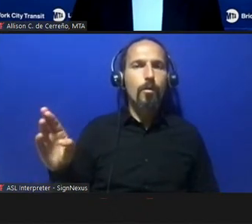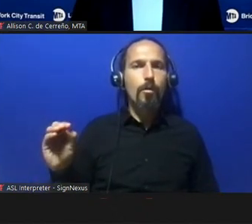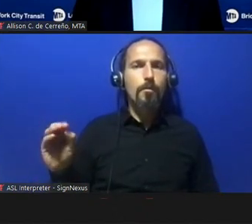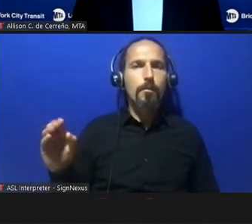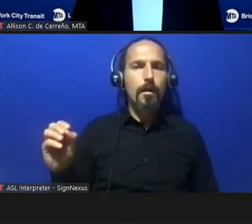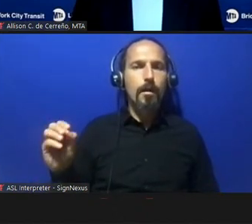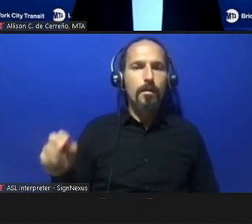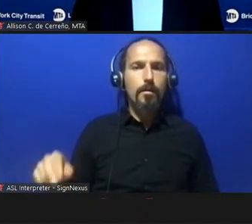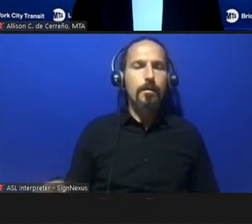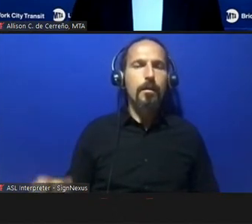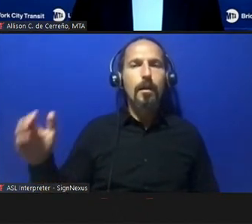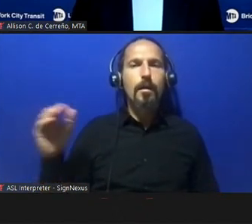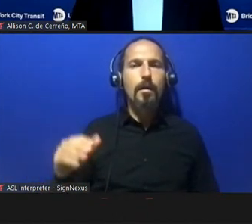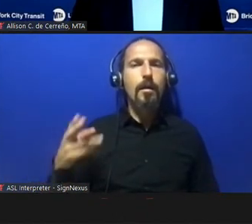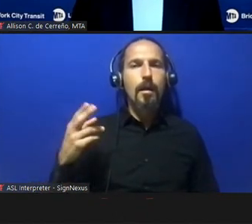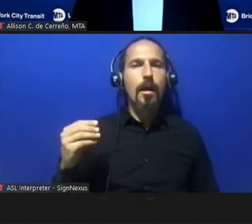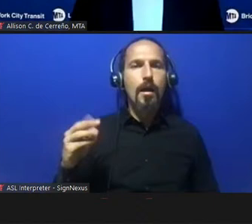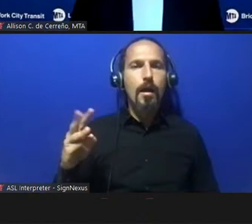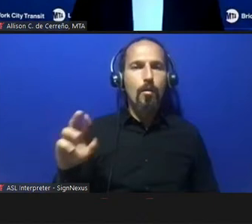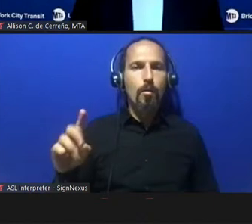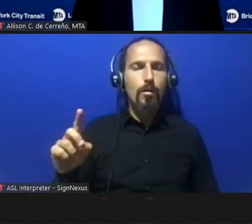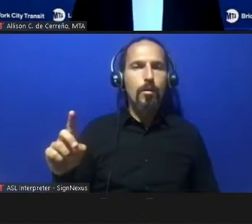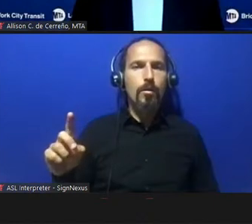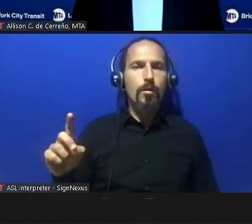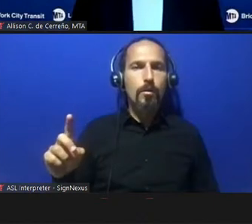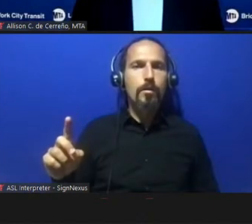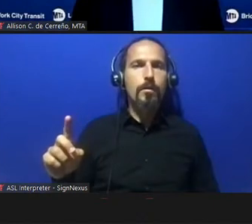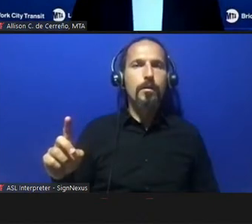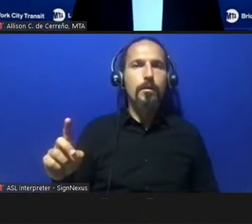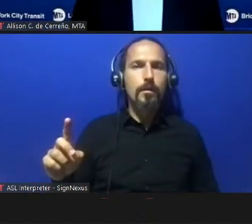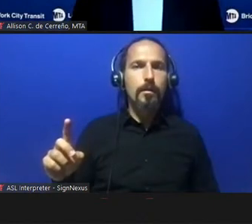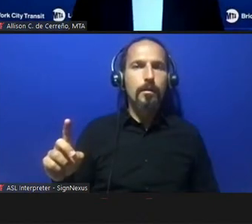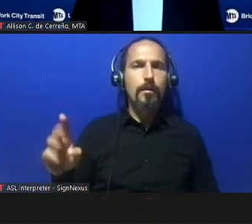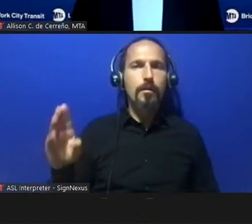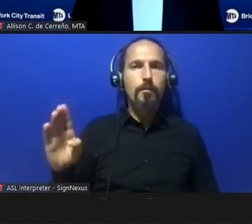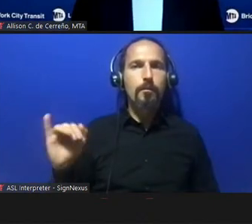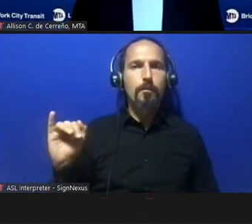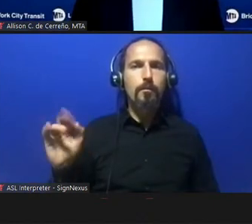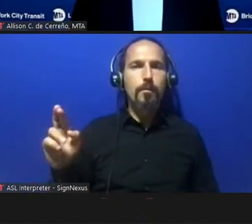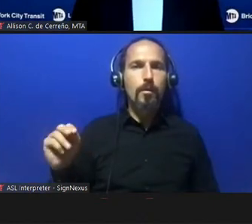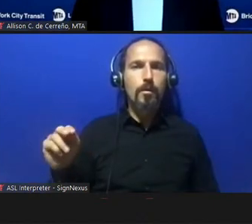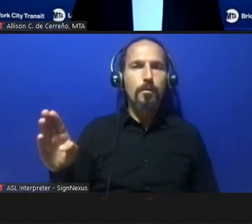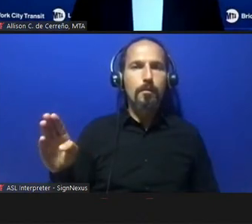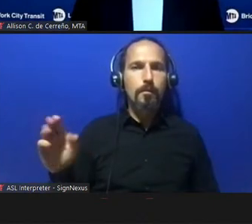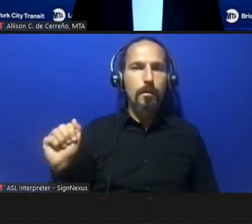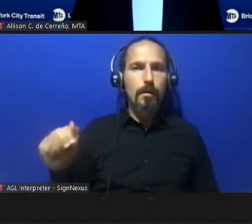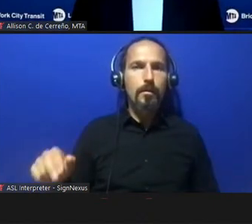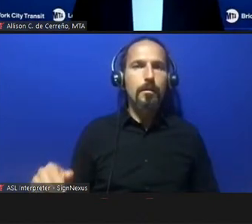our next speaker is howard birnbaum followed by borisloth borisov